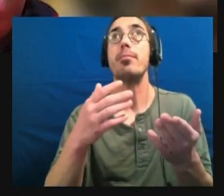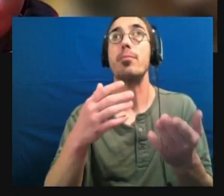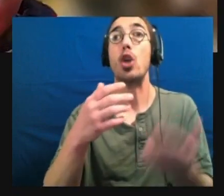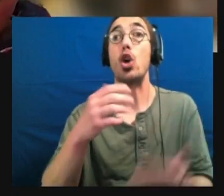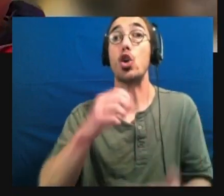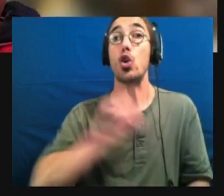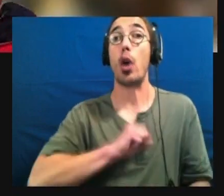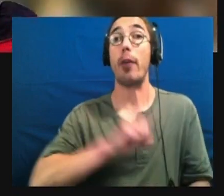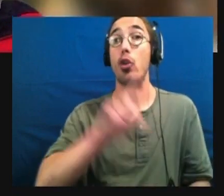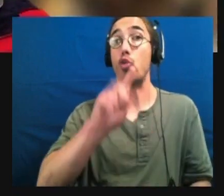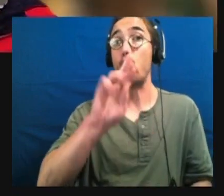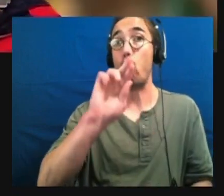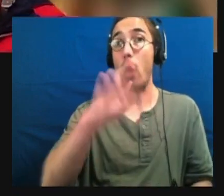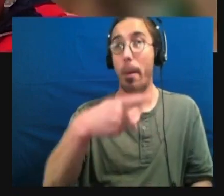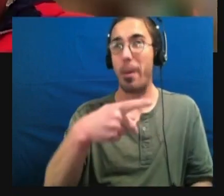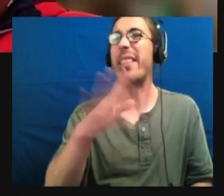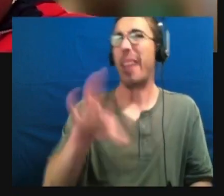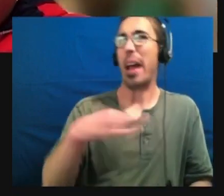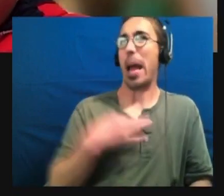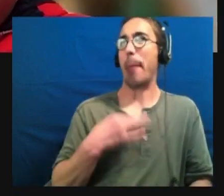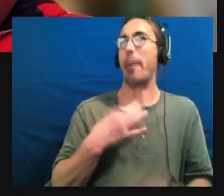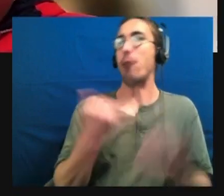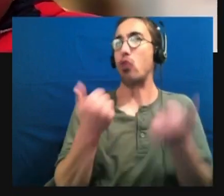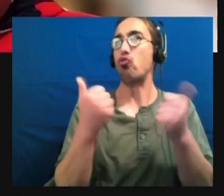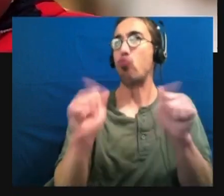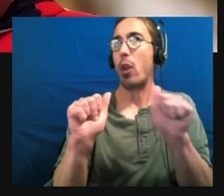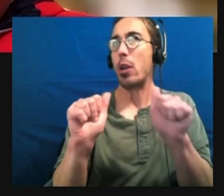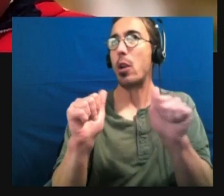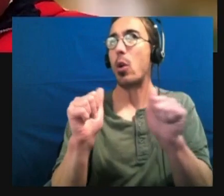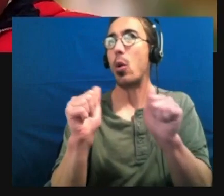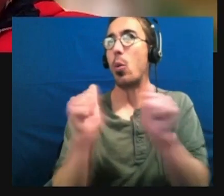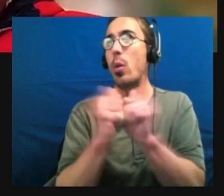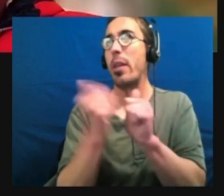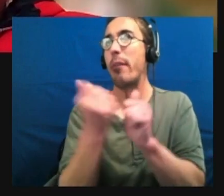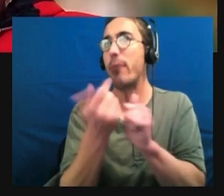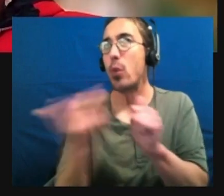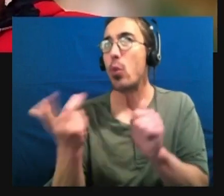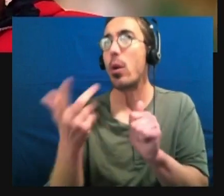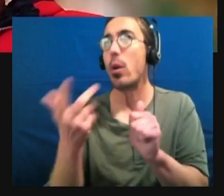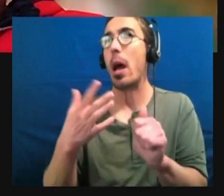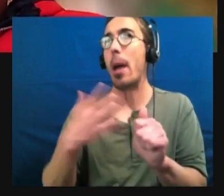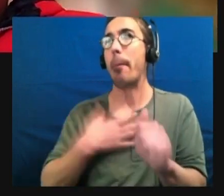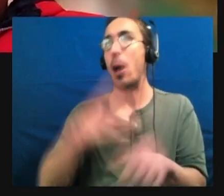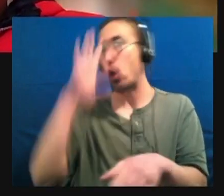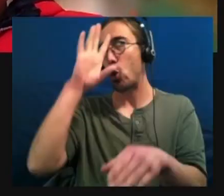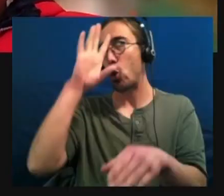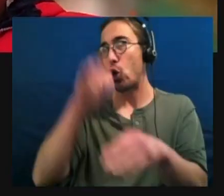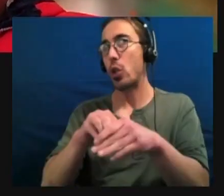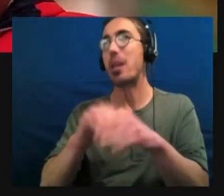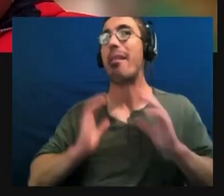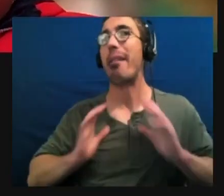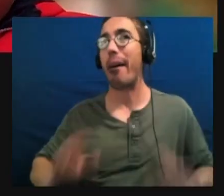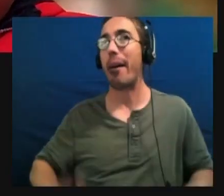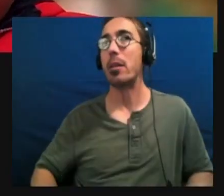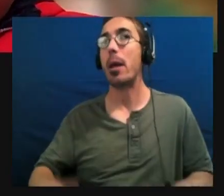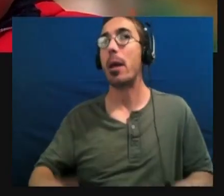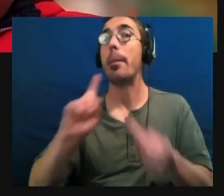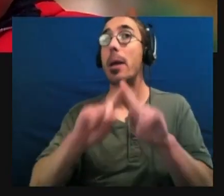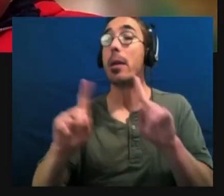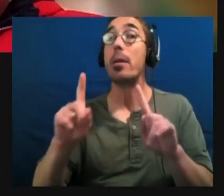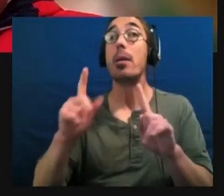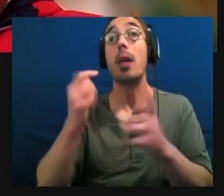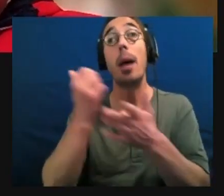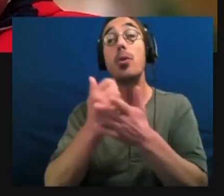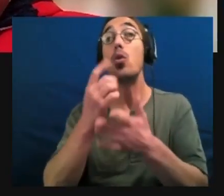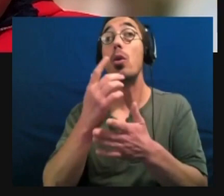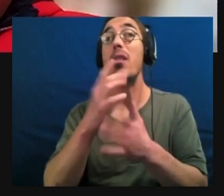which I have tried with a few of my autistic clients because it's colorful and simple